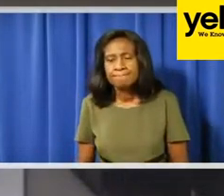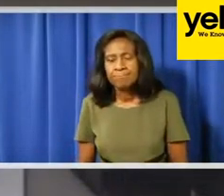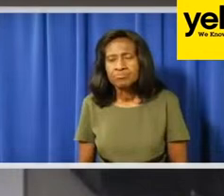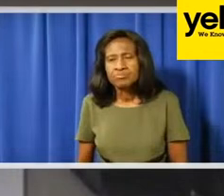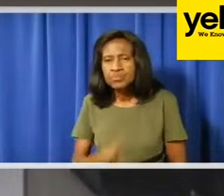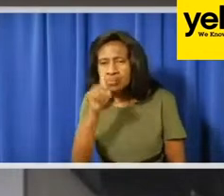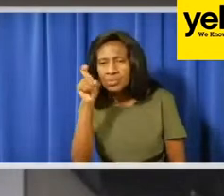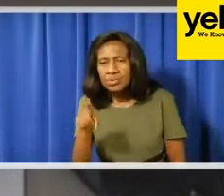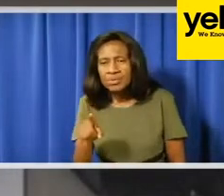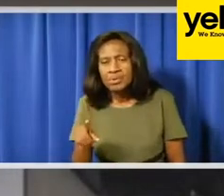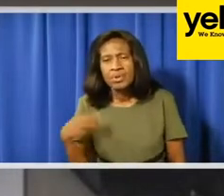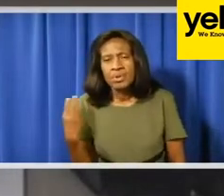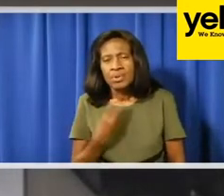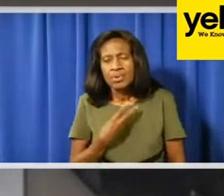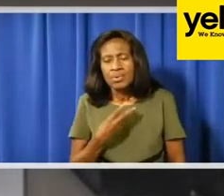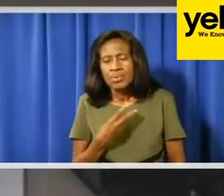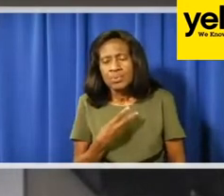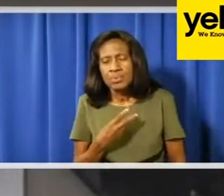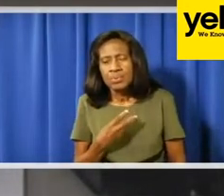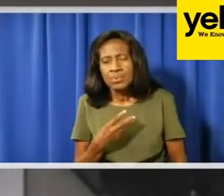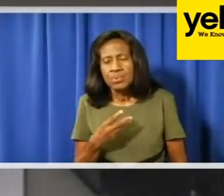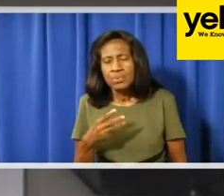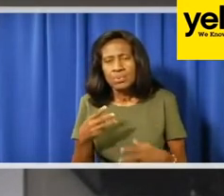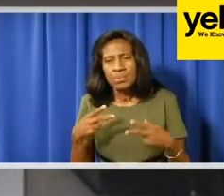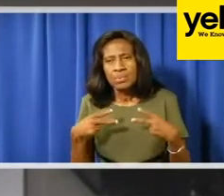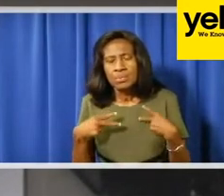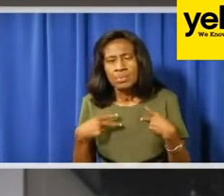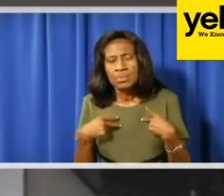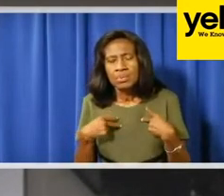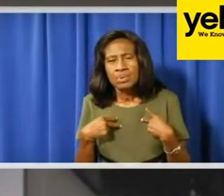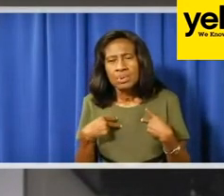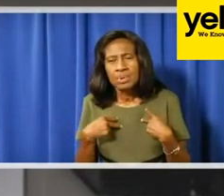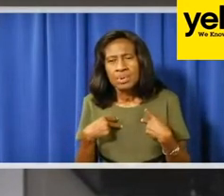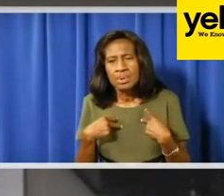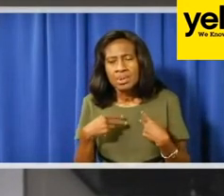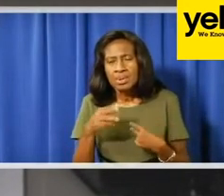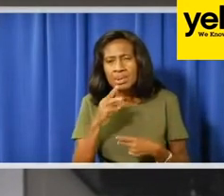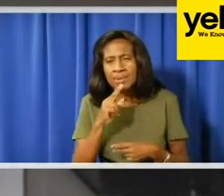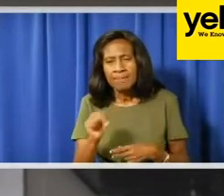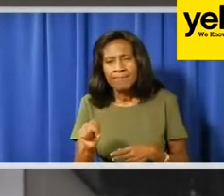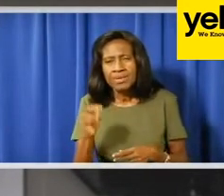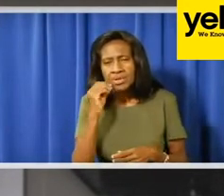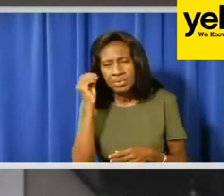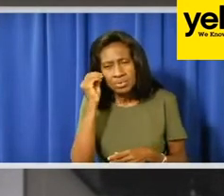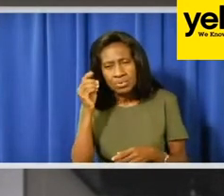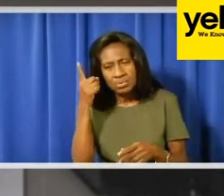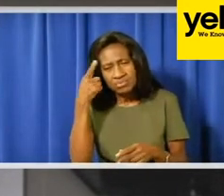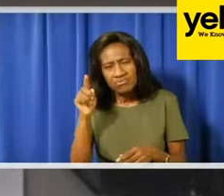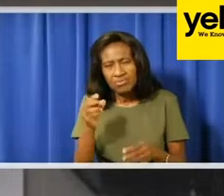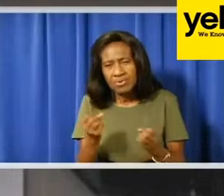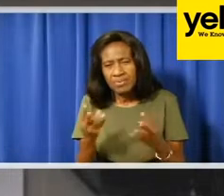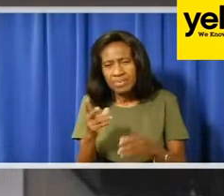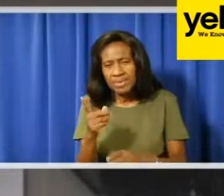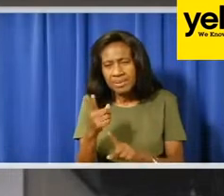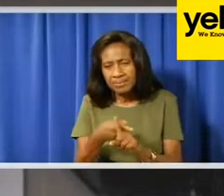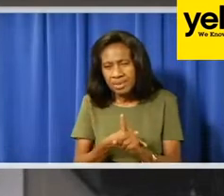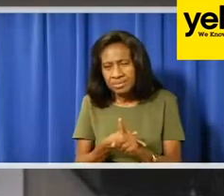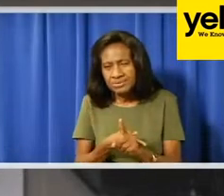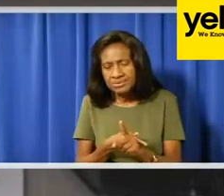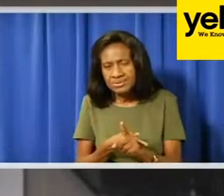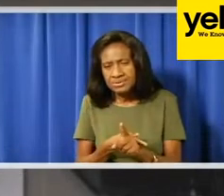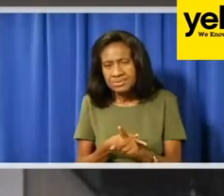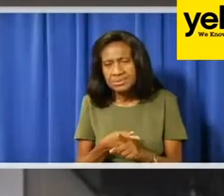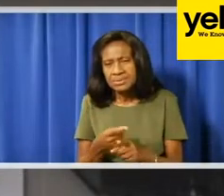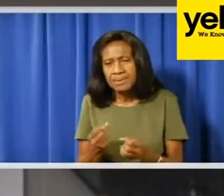We have been home for a number of months, having to travel, and residents of the Cayman Islands have always been traveling